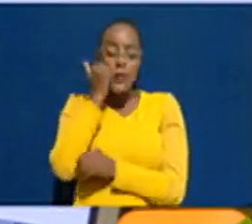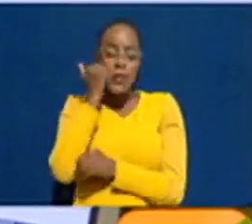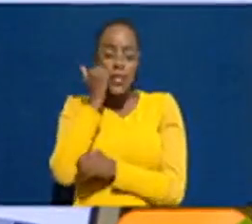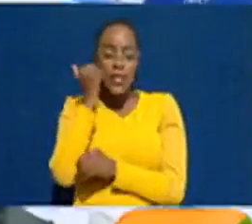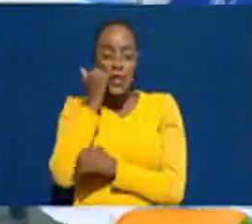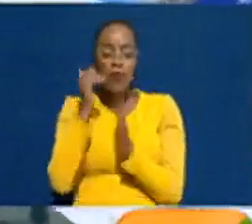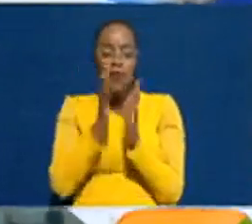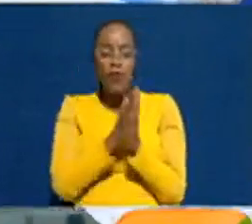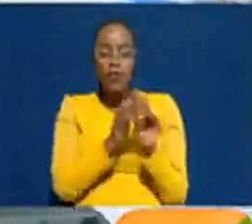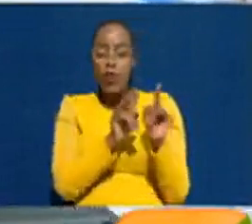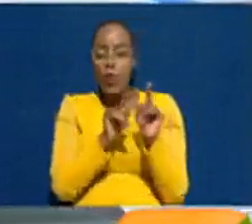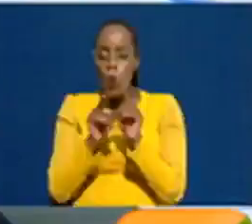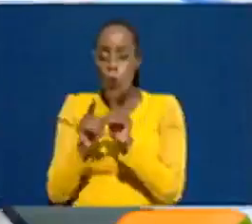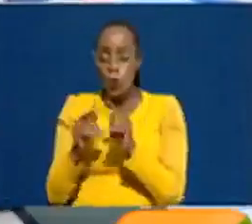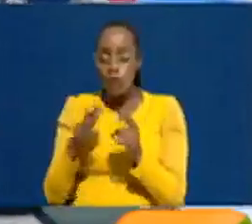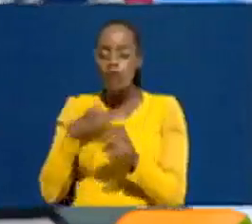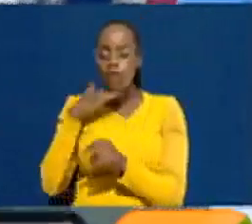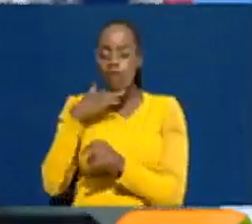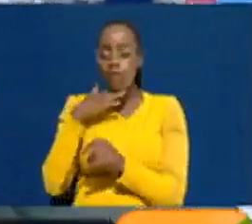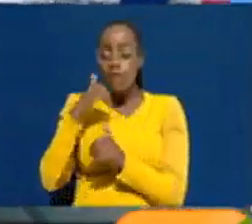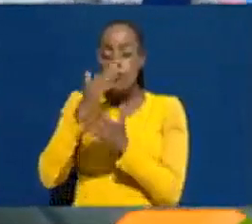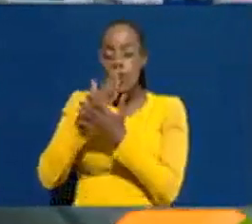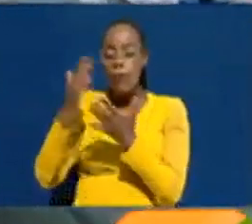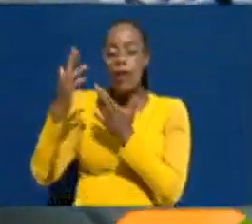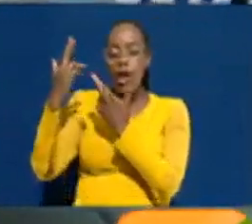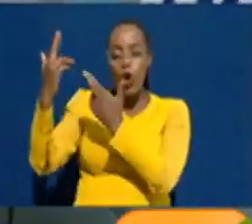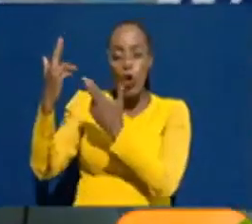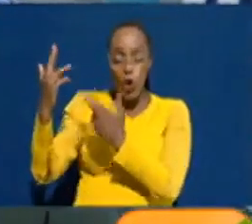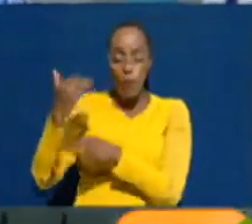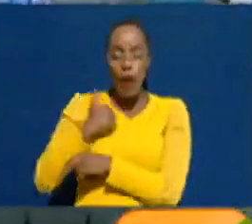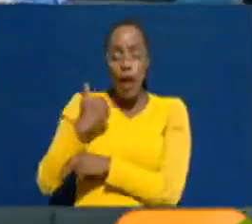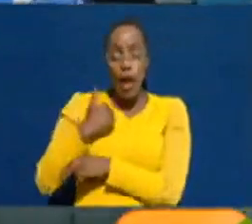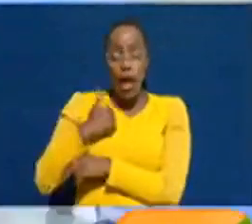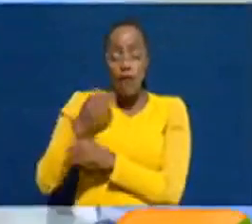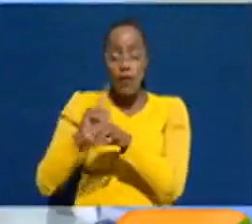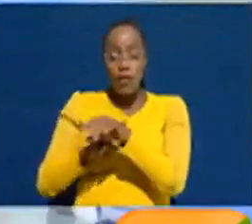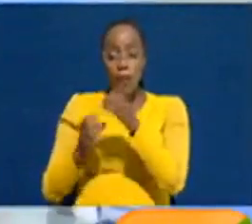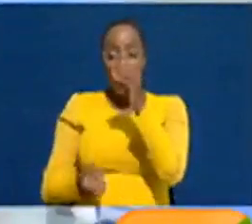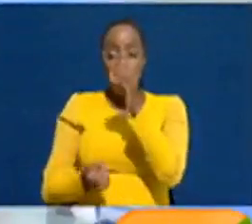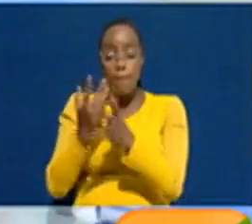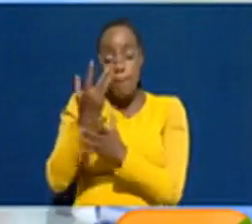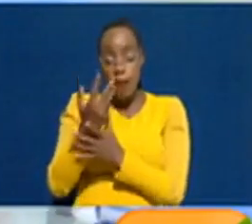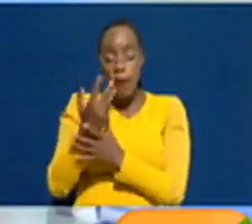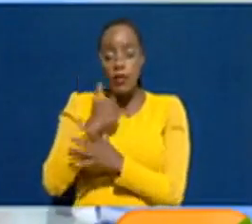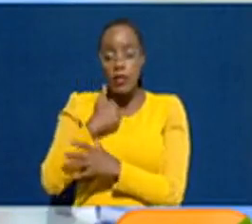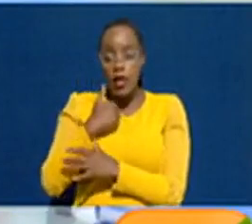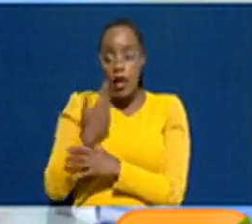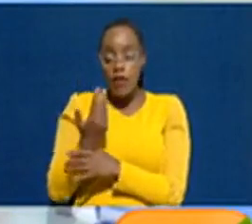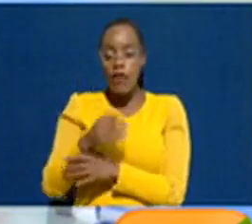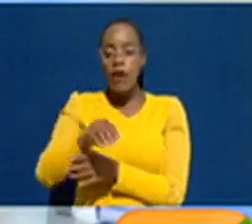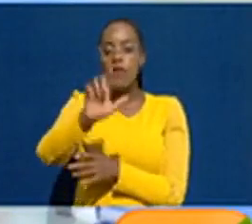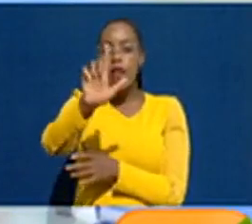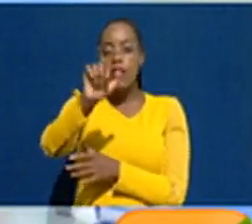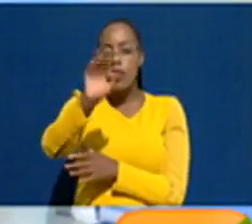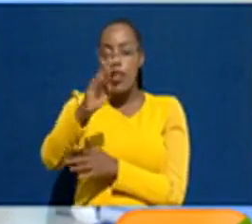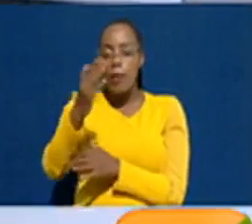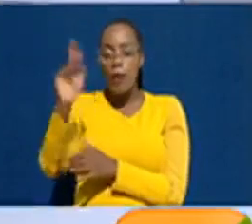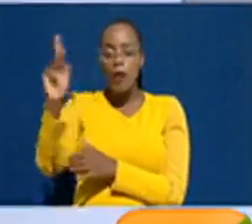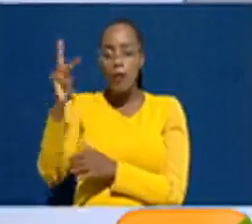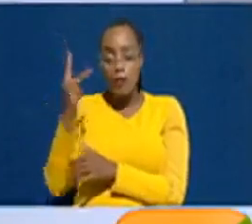causing death. A silver lining, however, lies in the setting up of an ultra-modern microbiology lab in